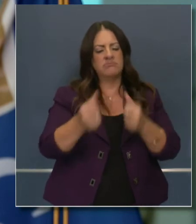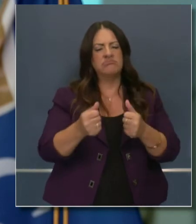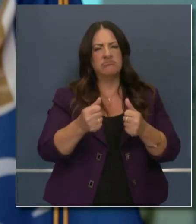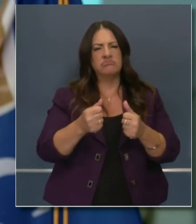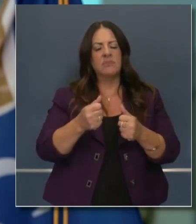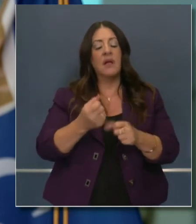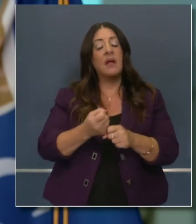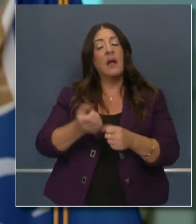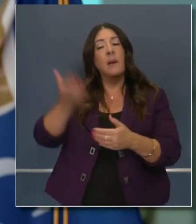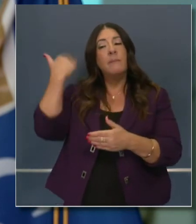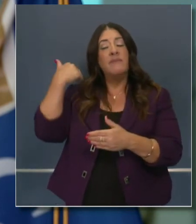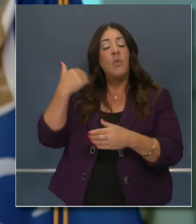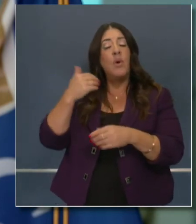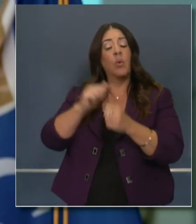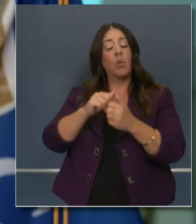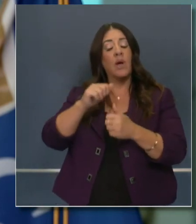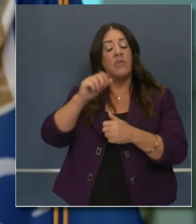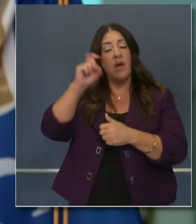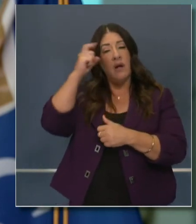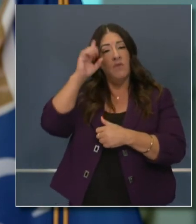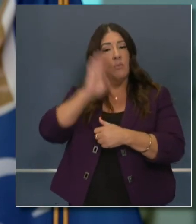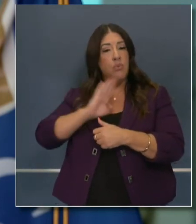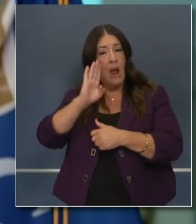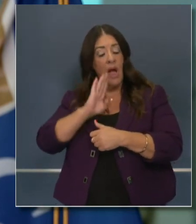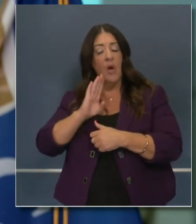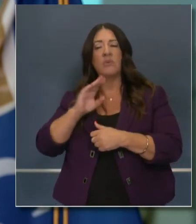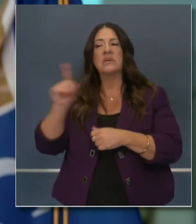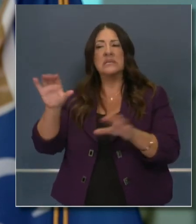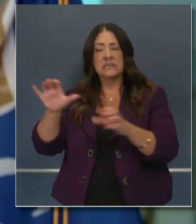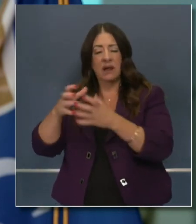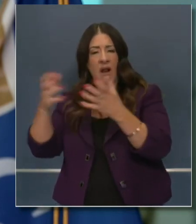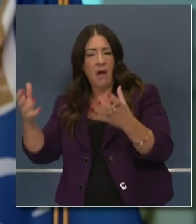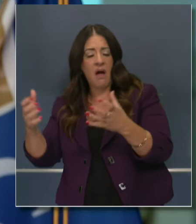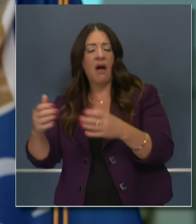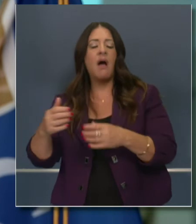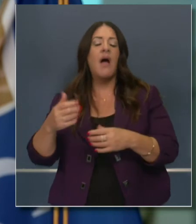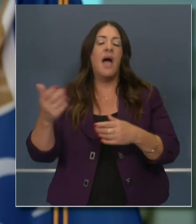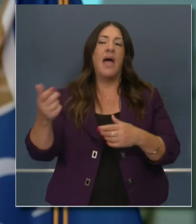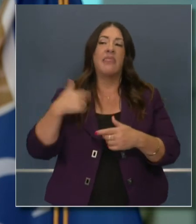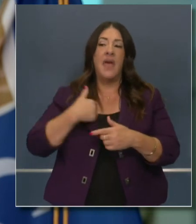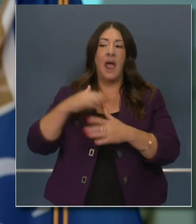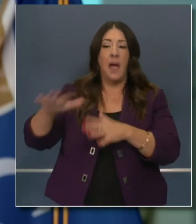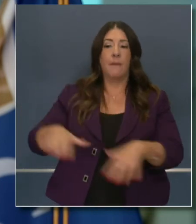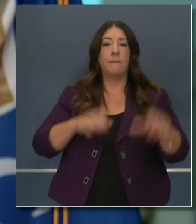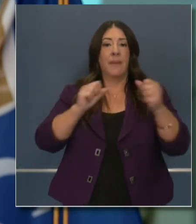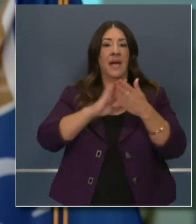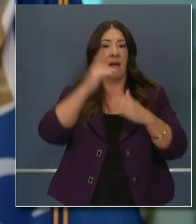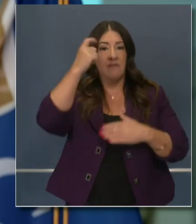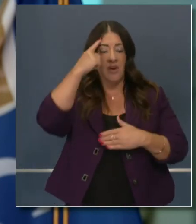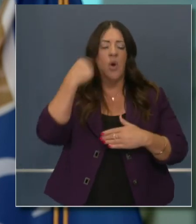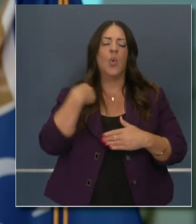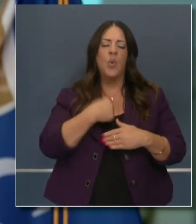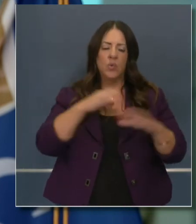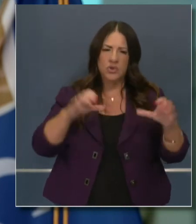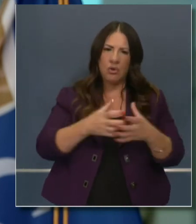Brown administration, the first 2 years of my administration, we're going to do more still to invest in prevention,